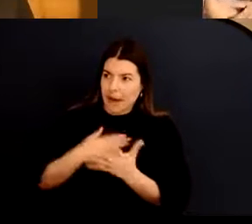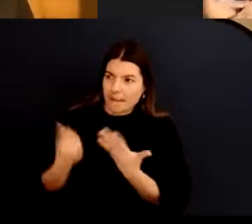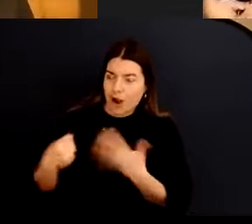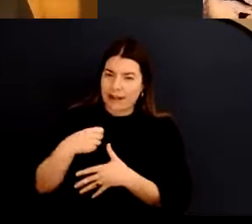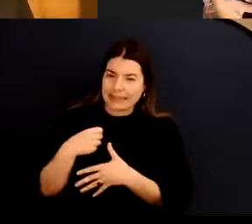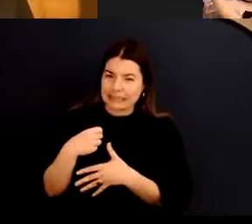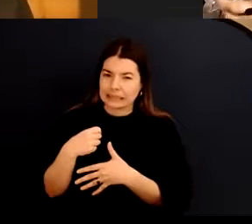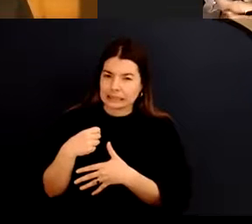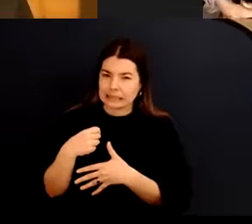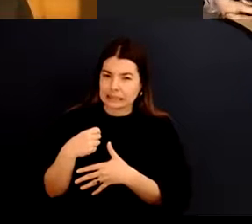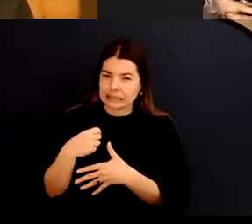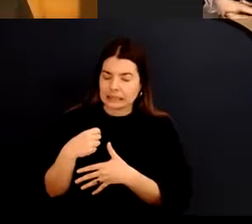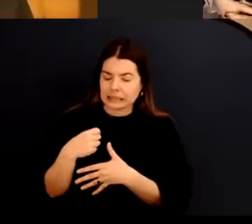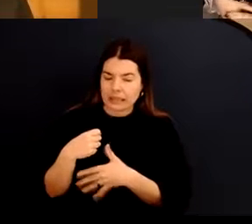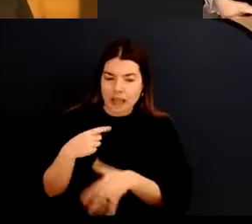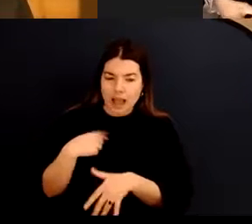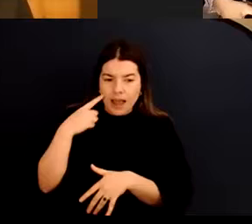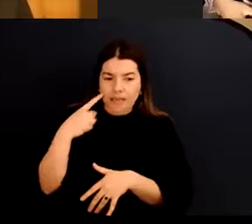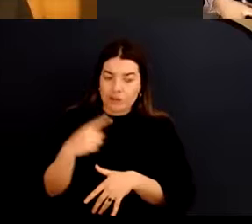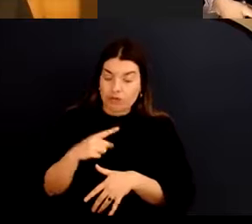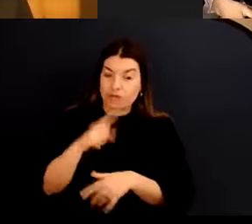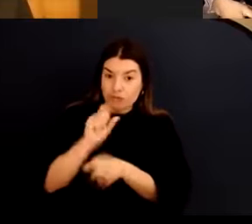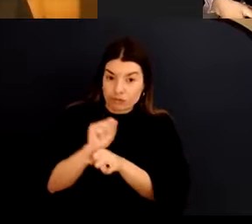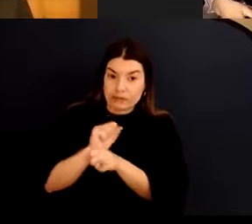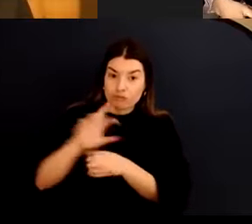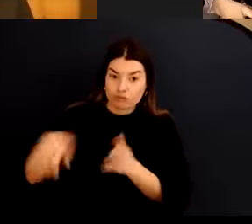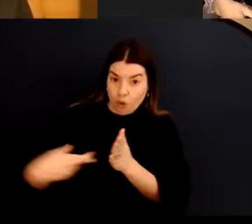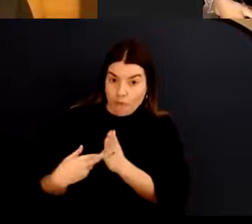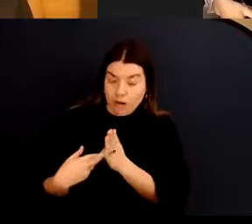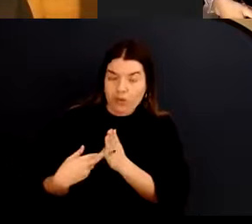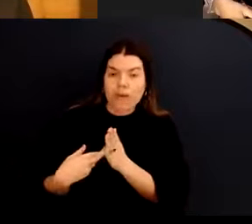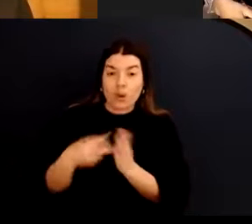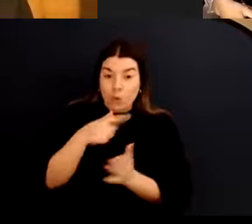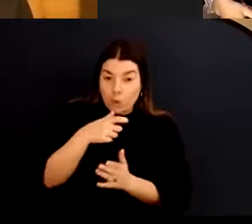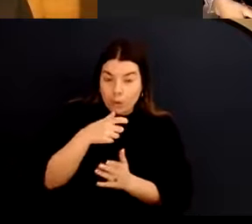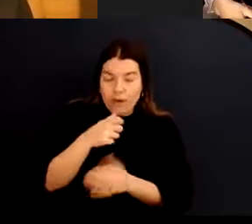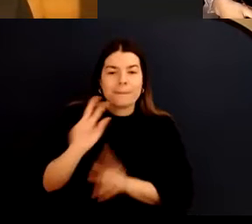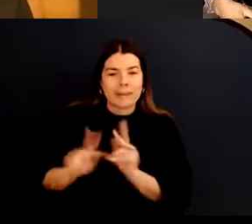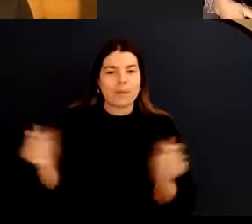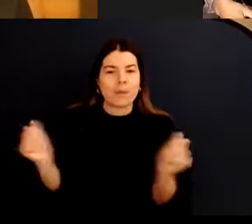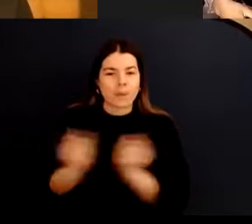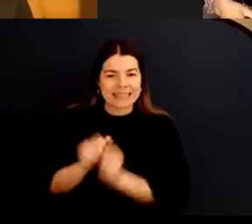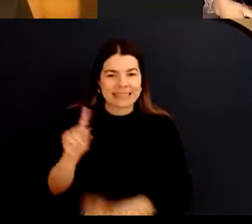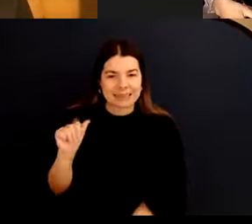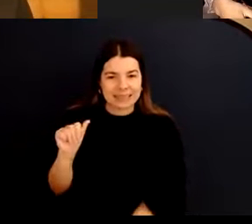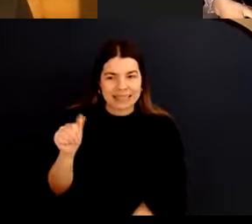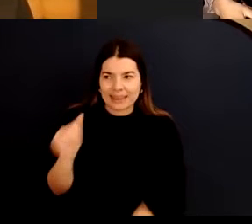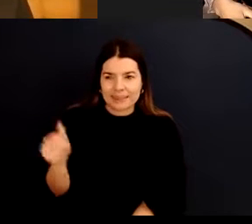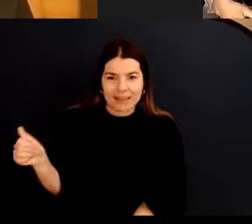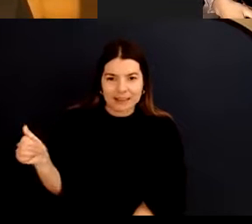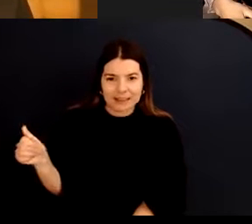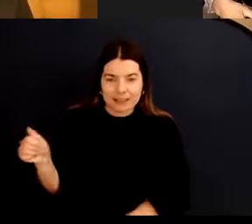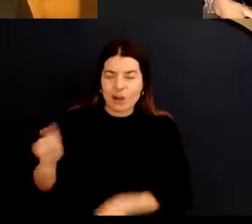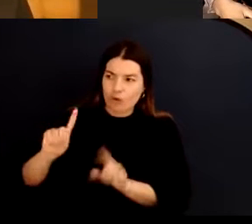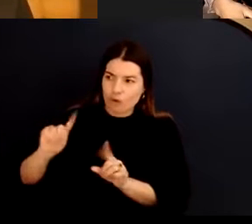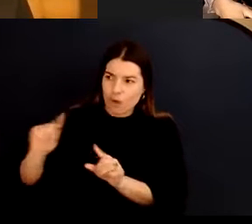think the real role models are those people with disabilities that go out every day,